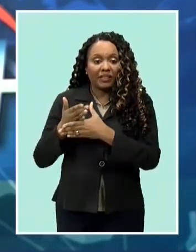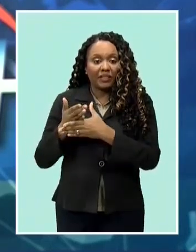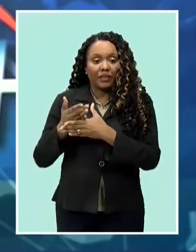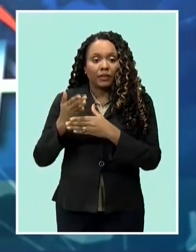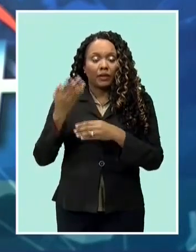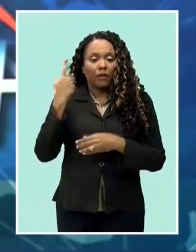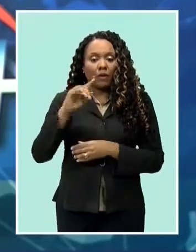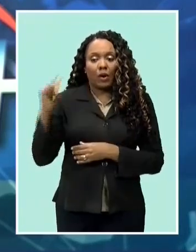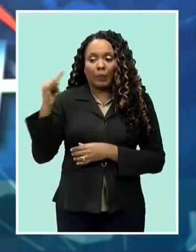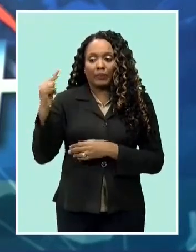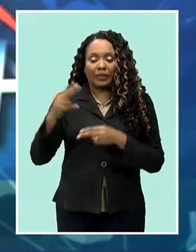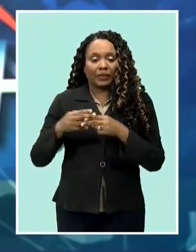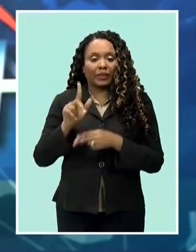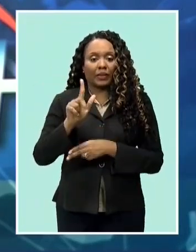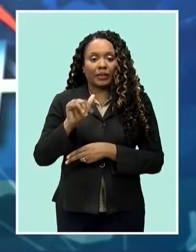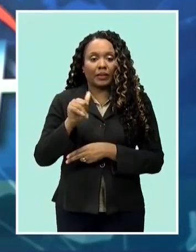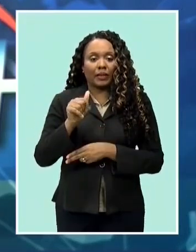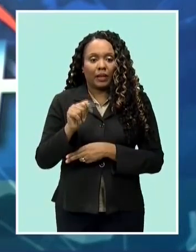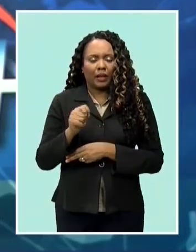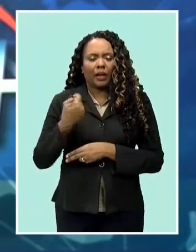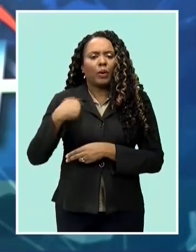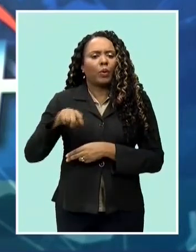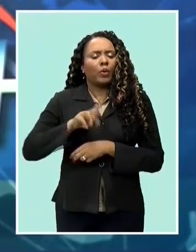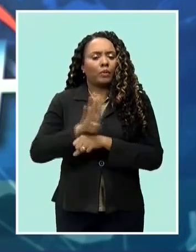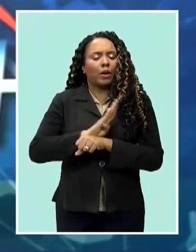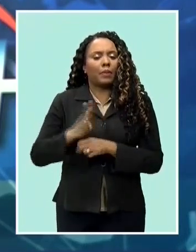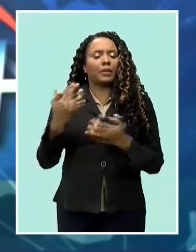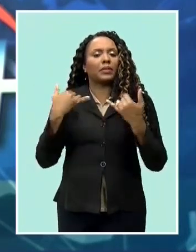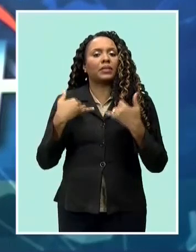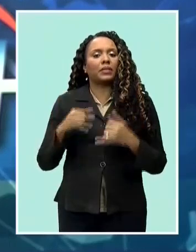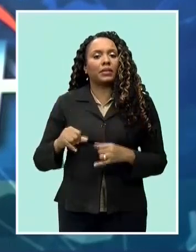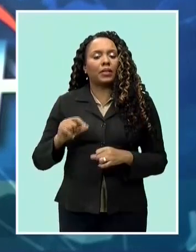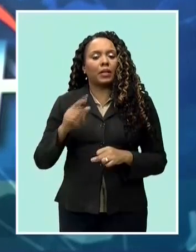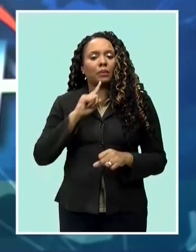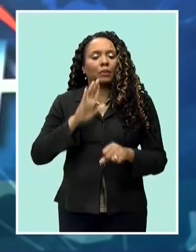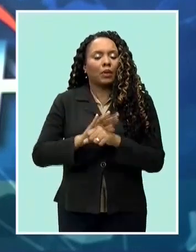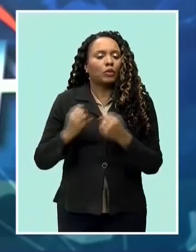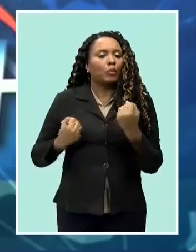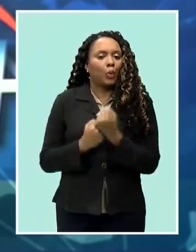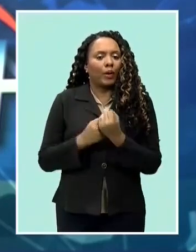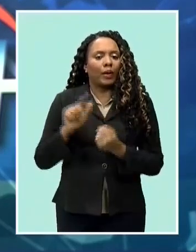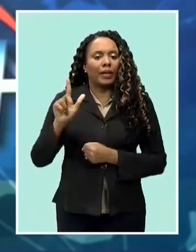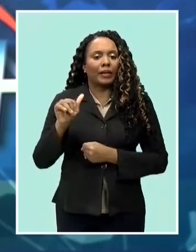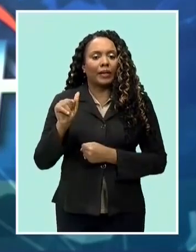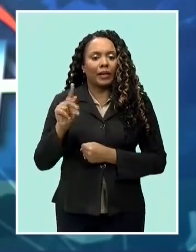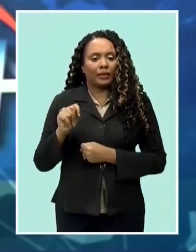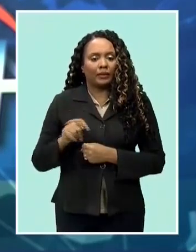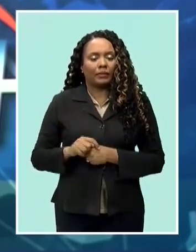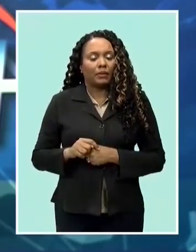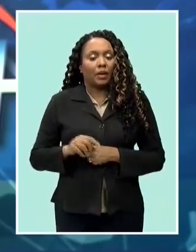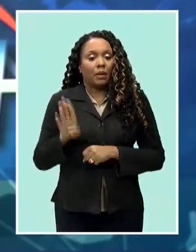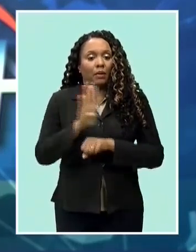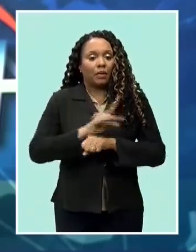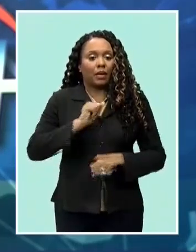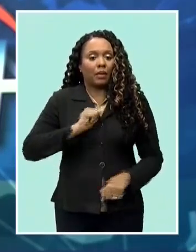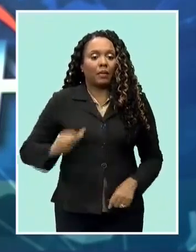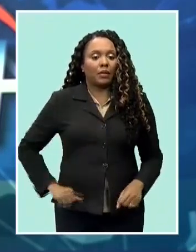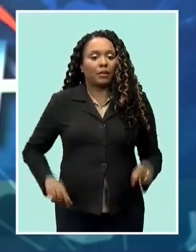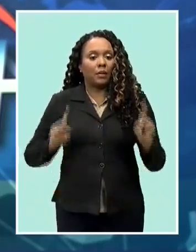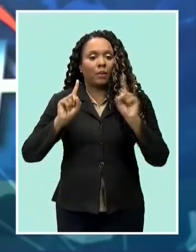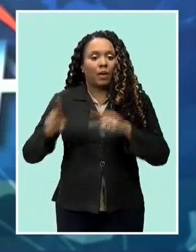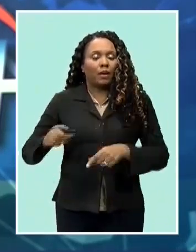carrier. This assurance from Barbados Ambassador to CARICOM David Comachong. Ambassador Comachong was a guest on CBC TV8's The People's Business.